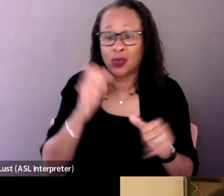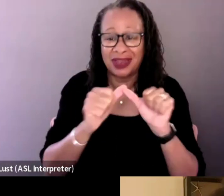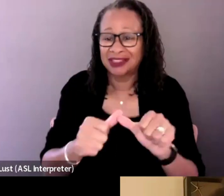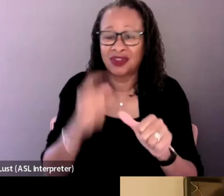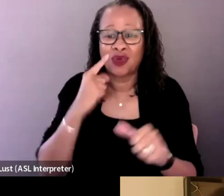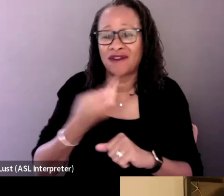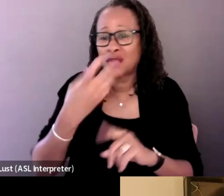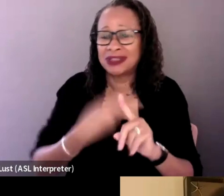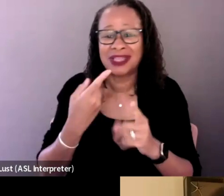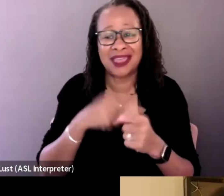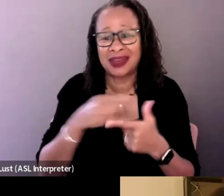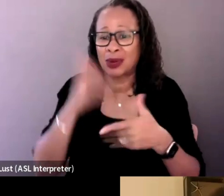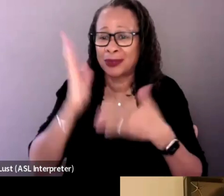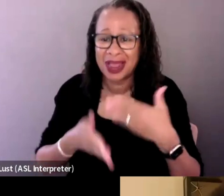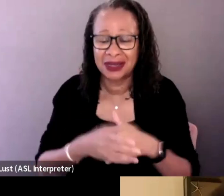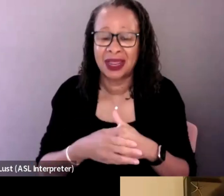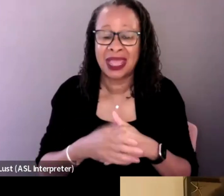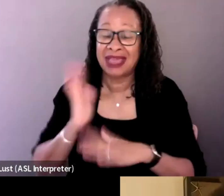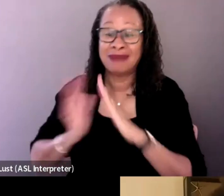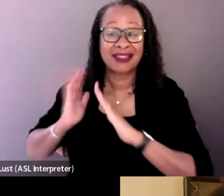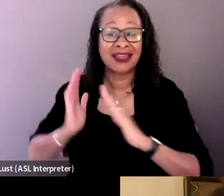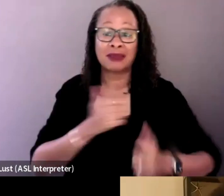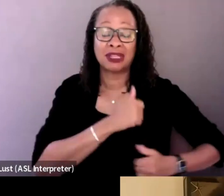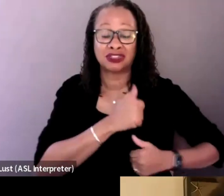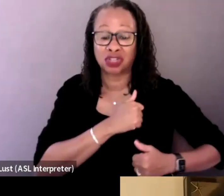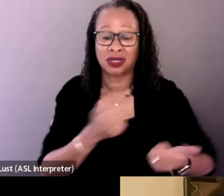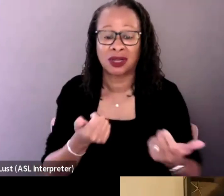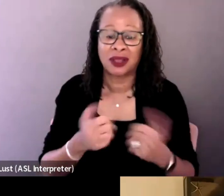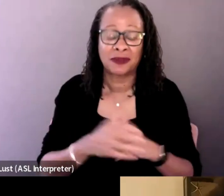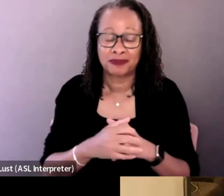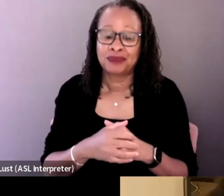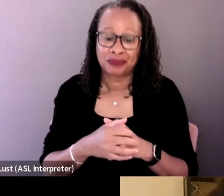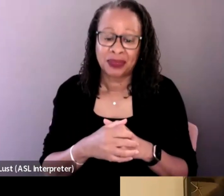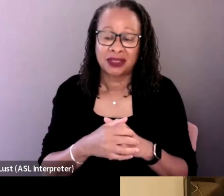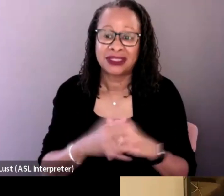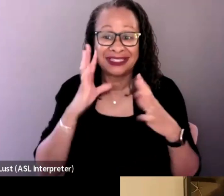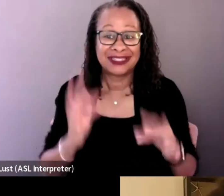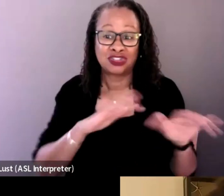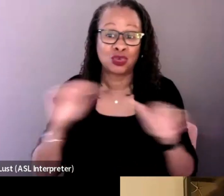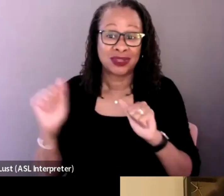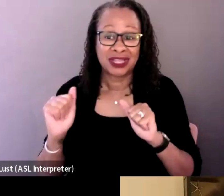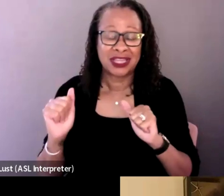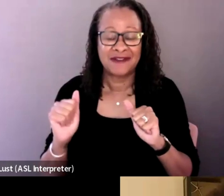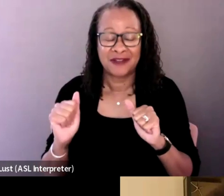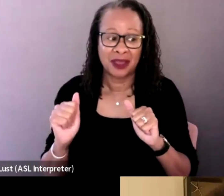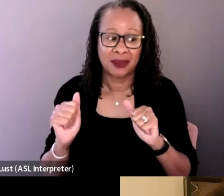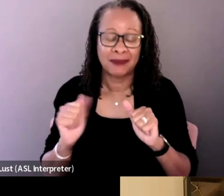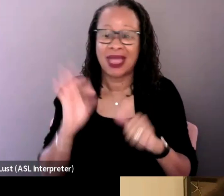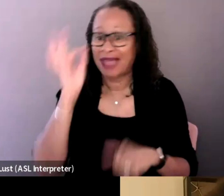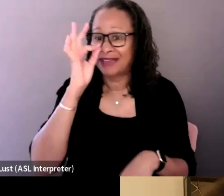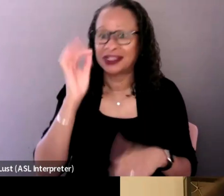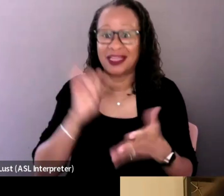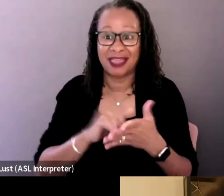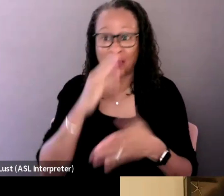over, which was back then even the military suggestion to pull out of Afghanistan, and that was ignored. So what